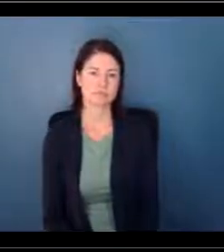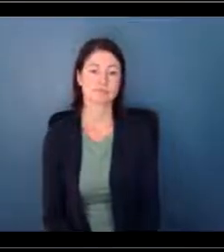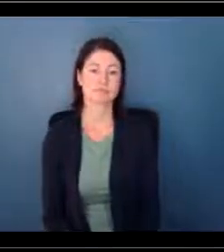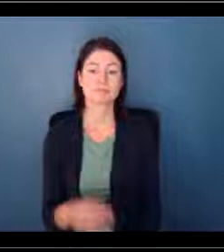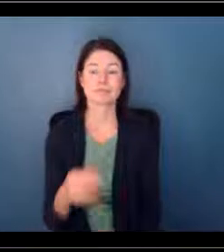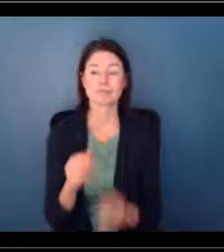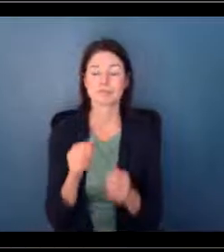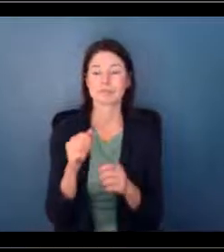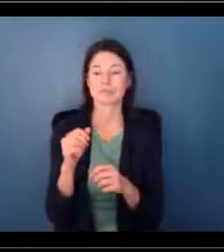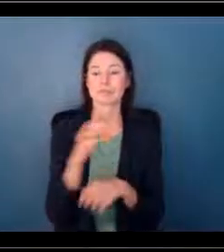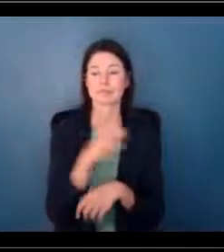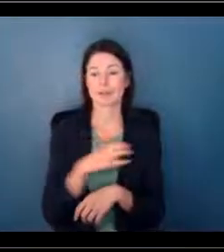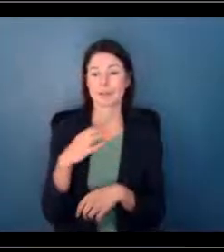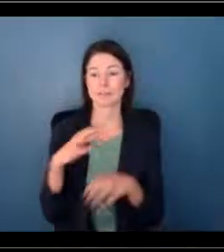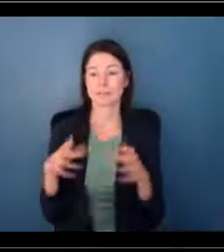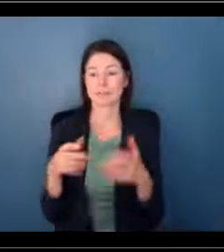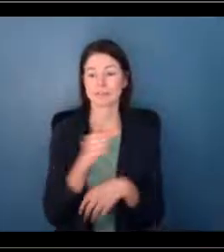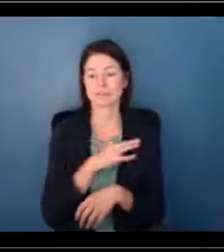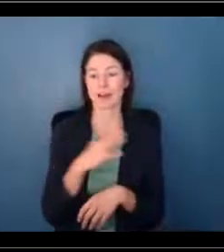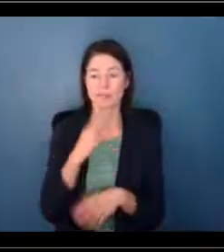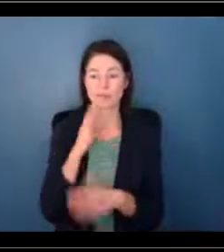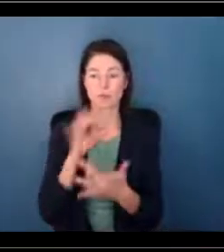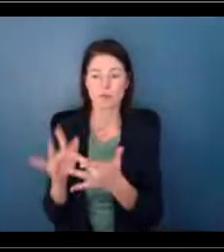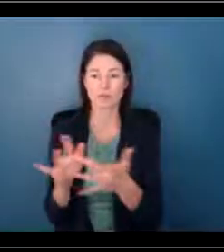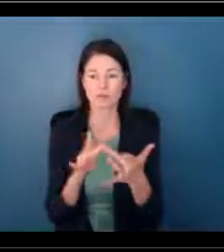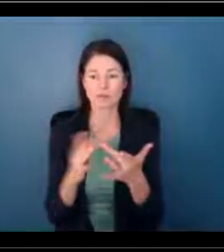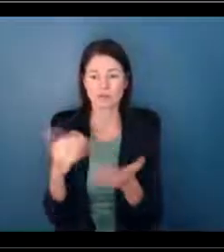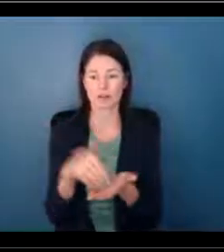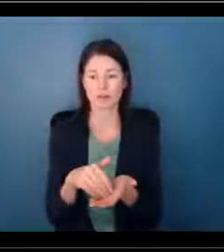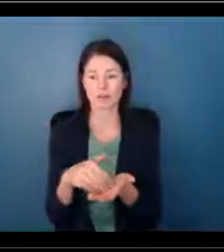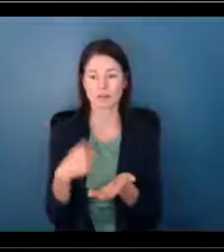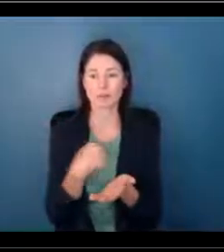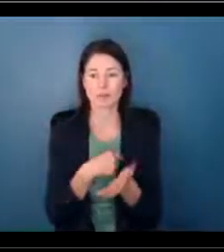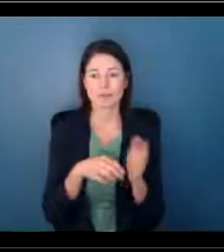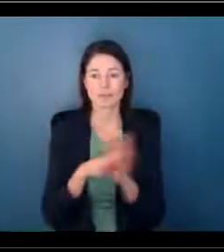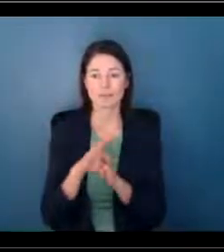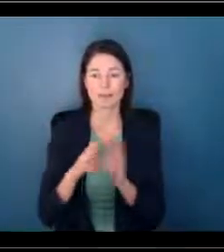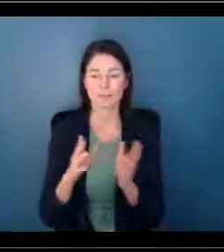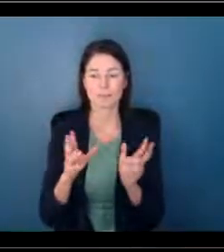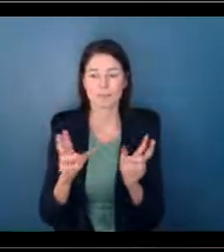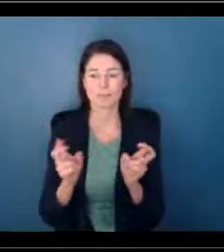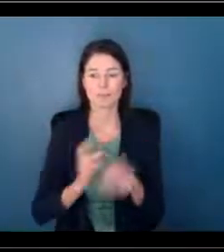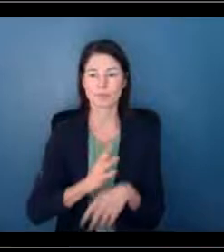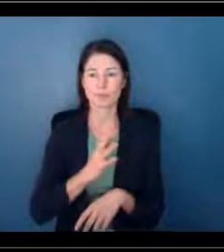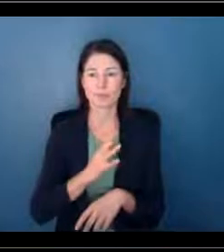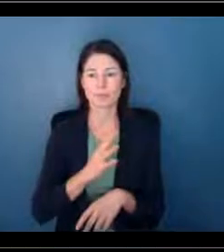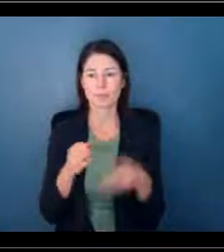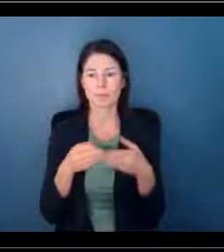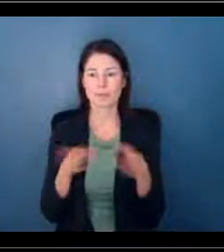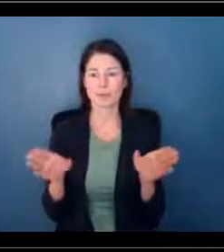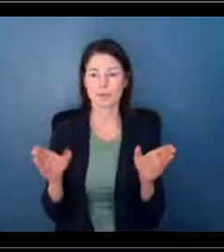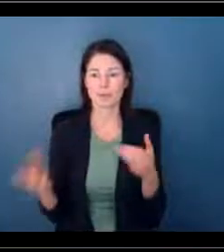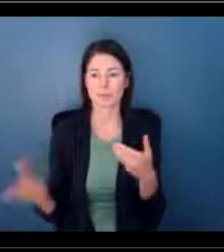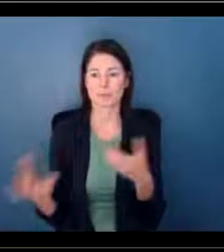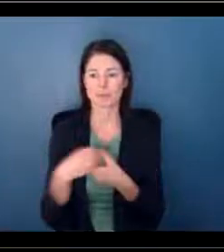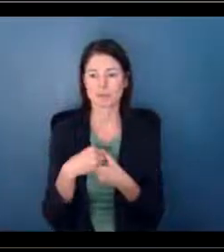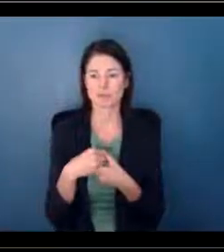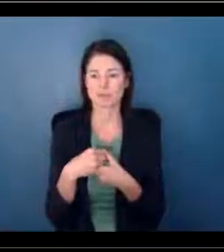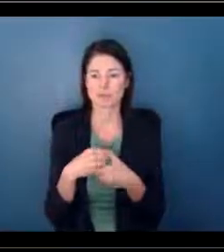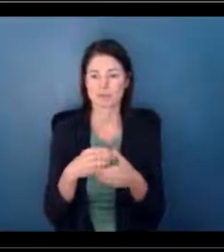staff, and we can actually develop kind of a formal public participation